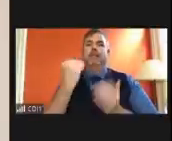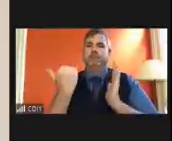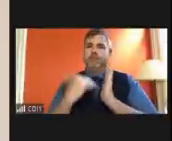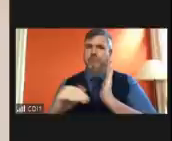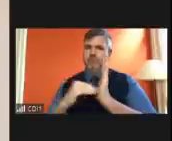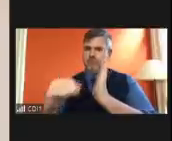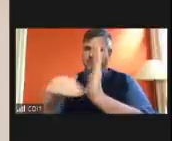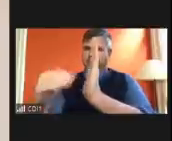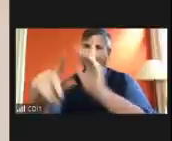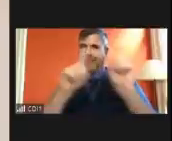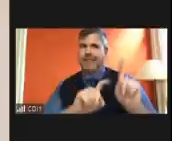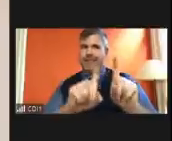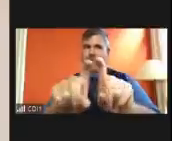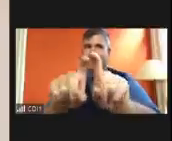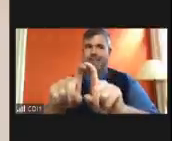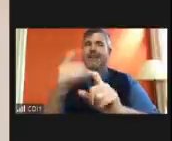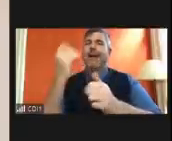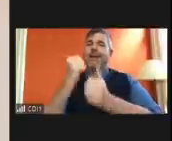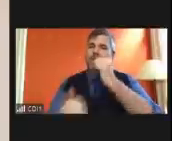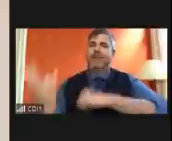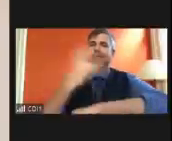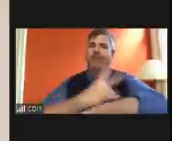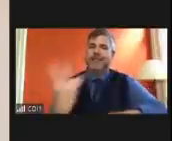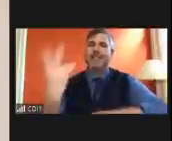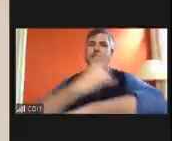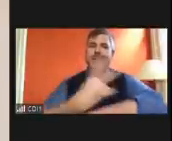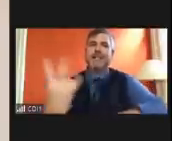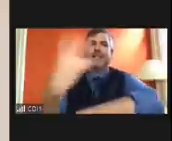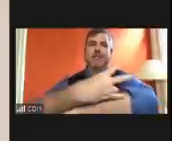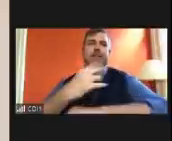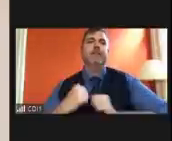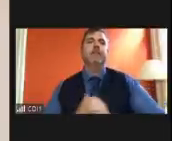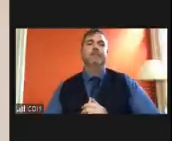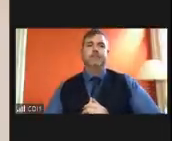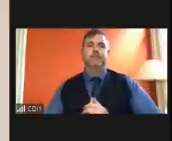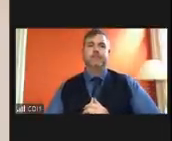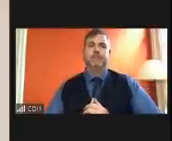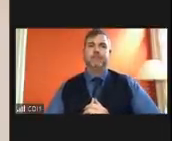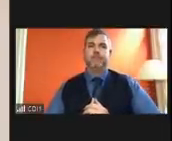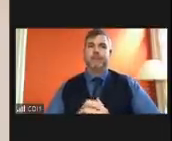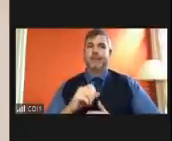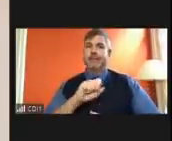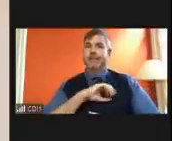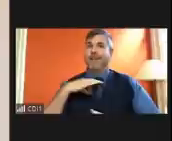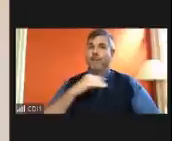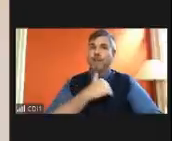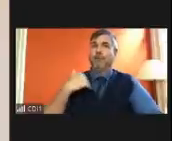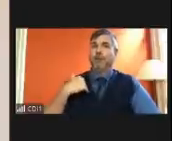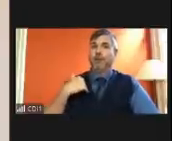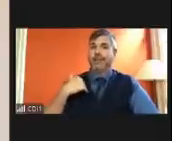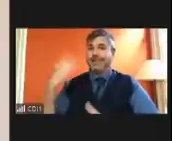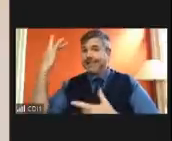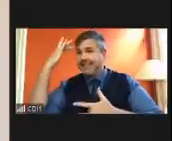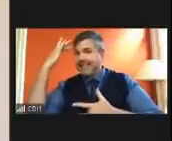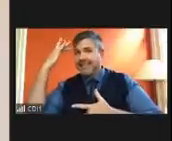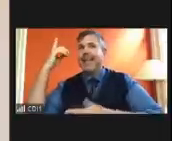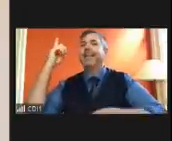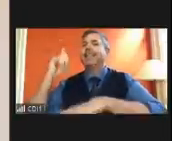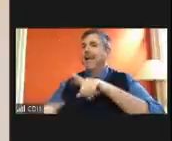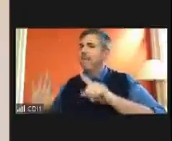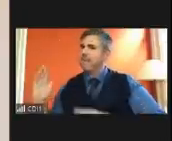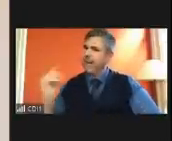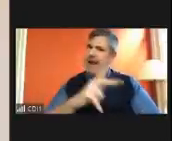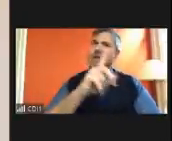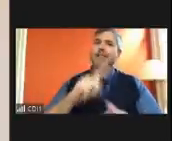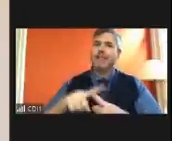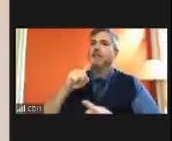an infected staff member, they don't come back to work until they're cleared. If we have a resident, we make sure that they're isolated